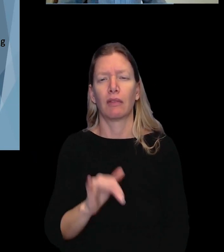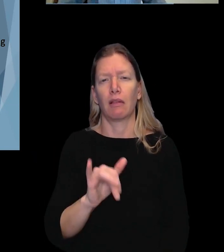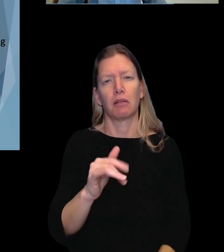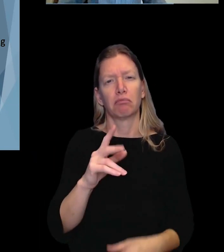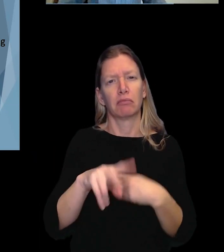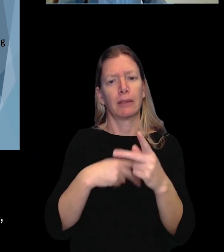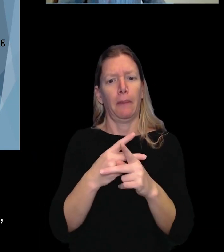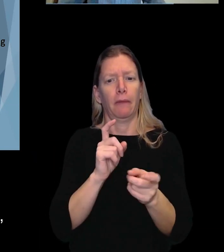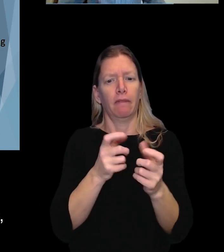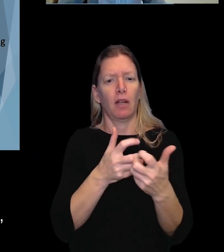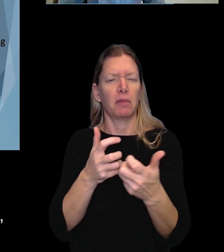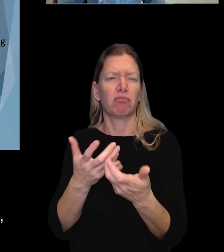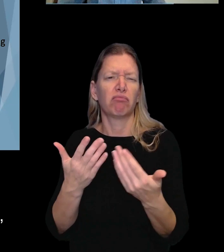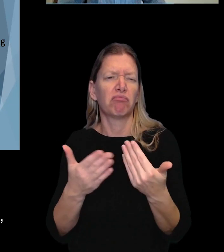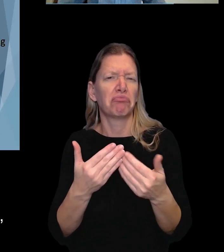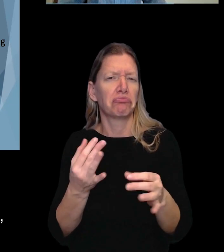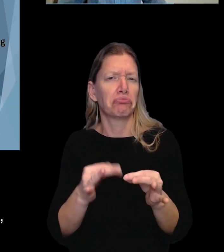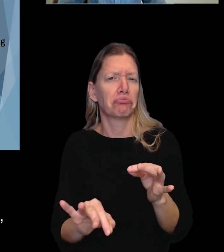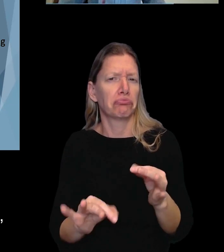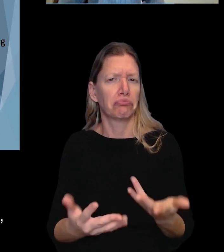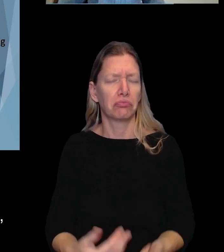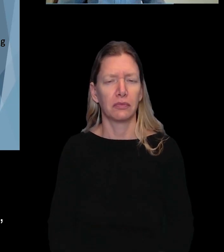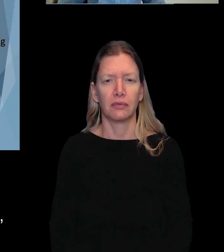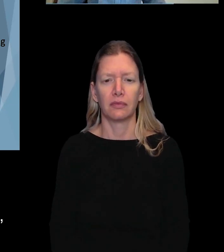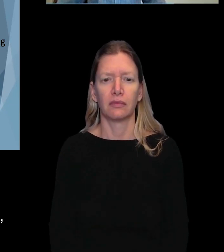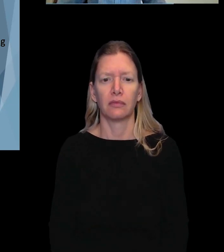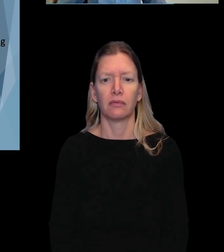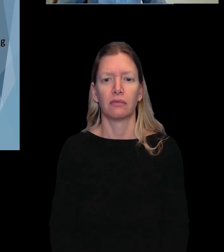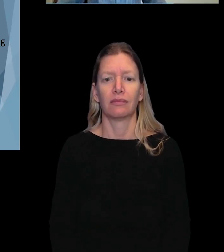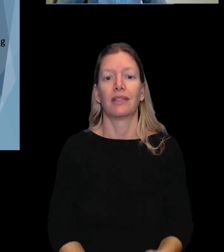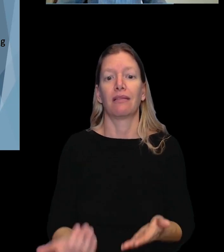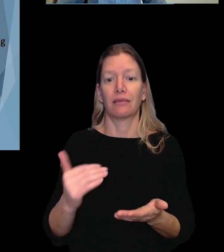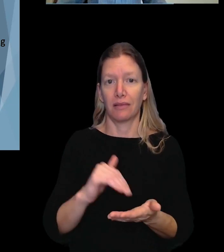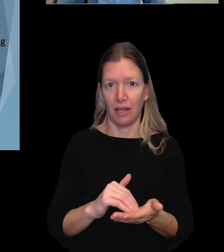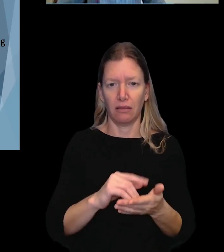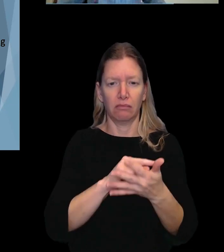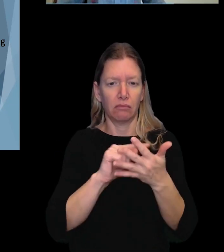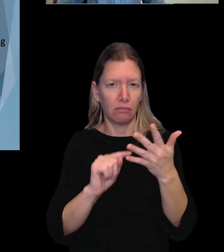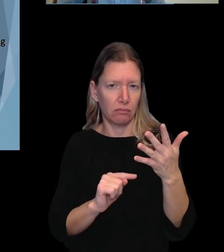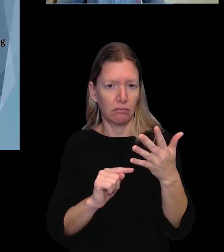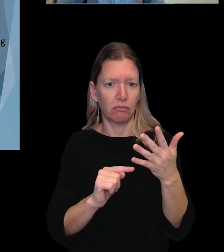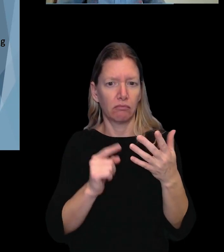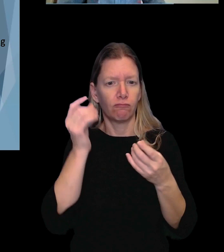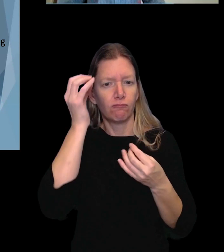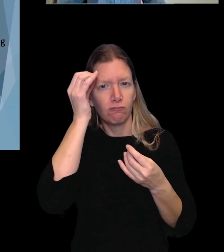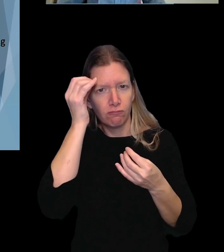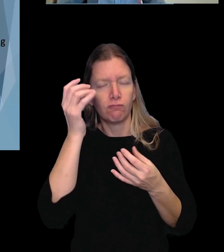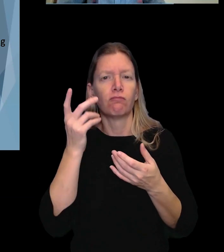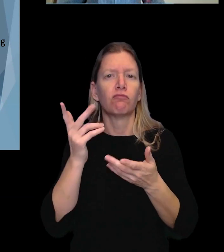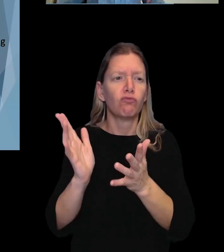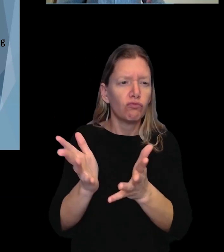while they're voting. These are all types of accommodations, I think pretty straightforward. But again, things that you may want